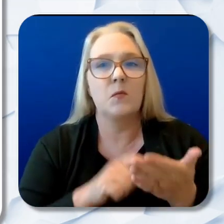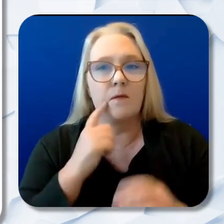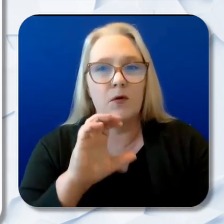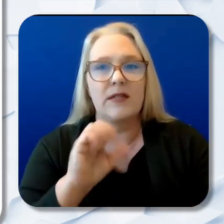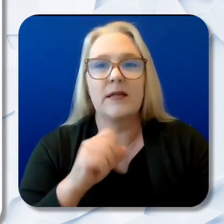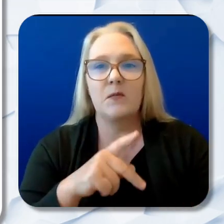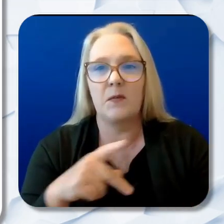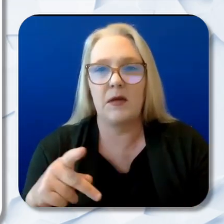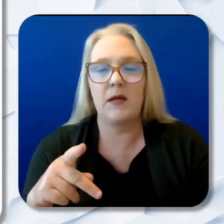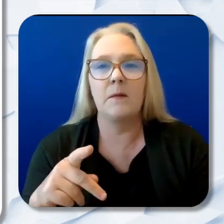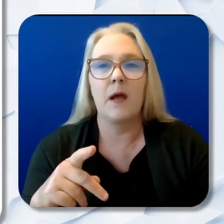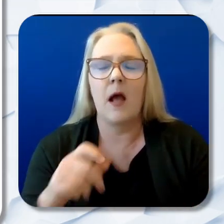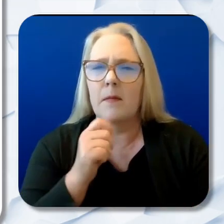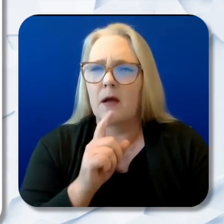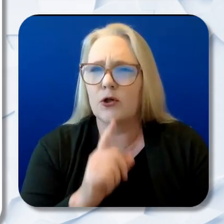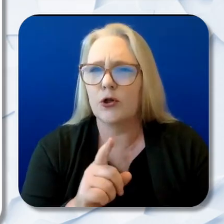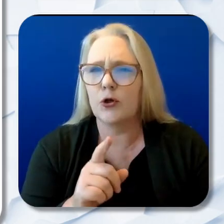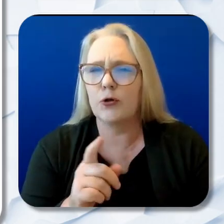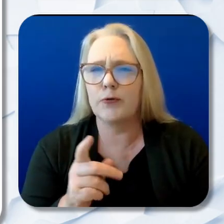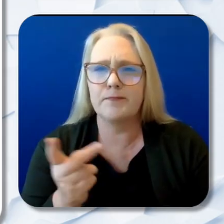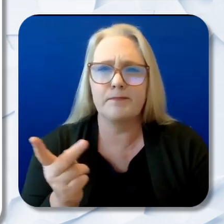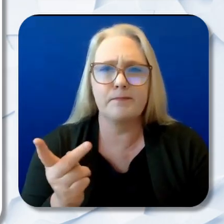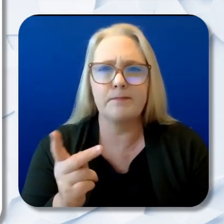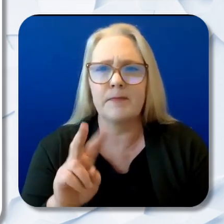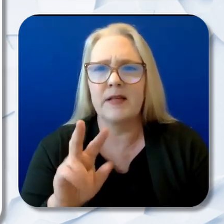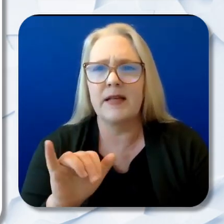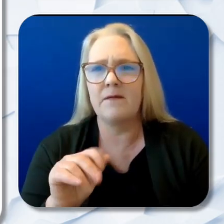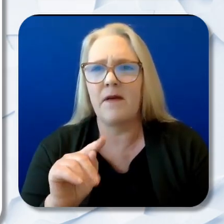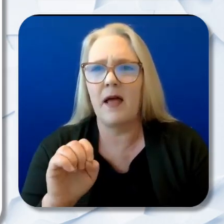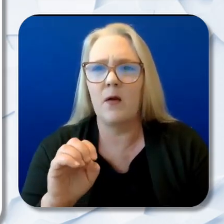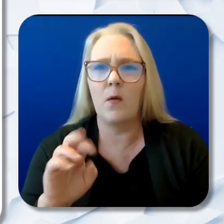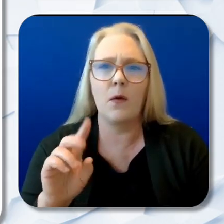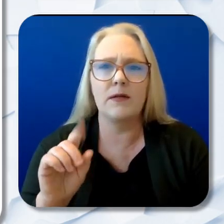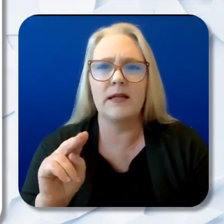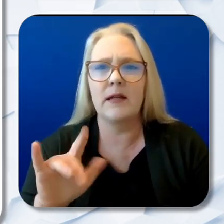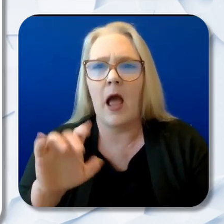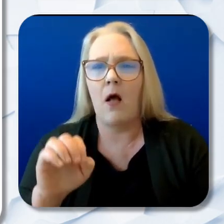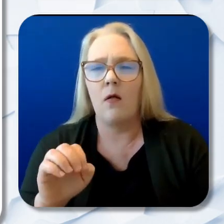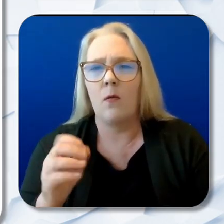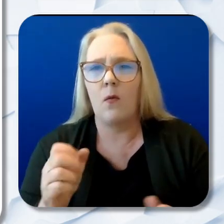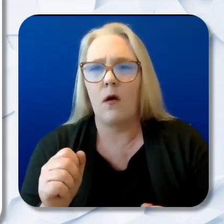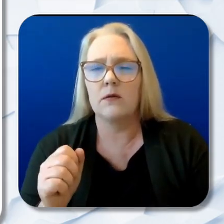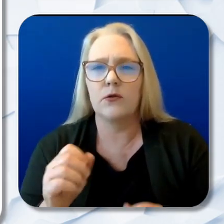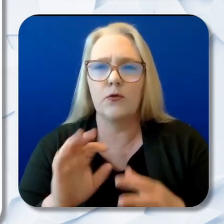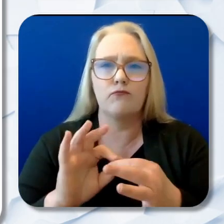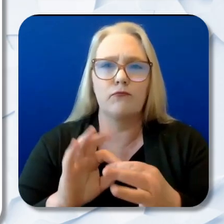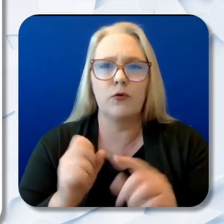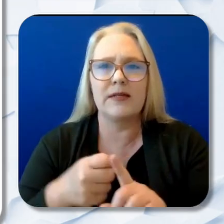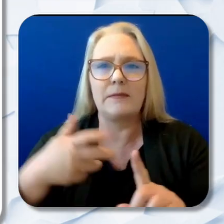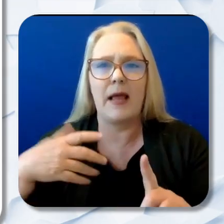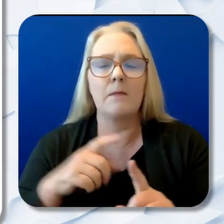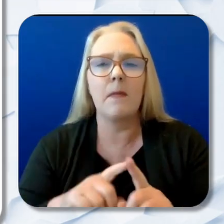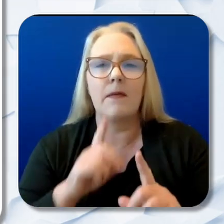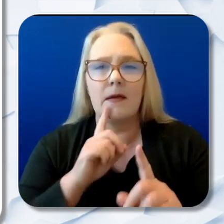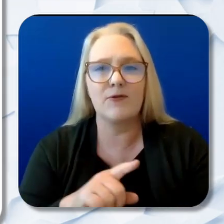CSPP. I'm not sure if Yvette or Danielle wants to come off mute to expand a little bit, but the answer to that